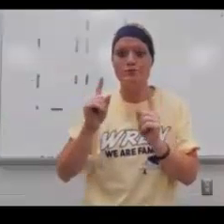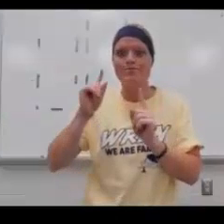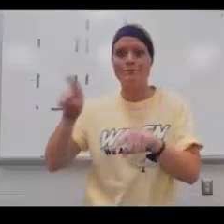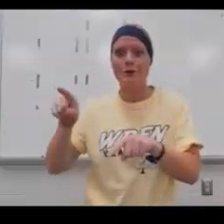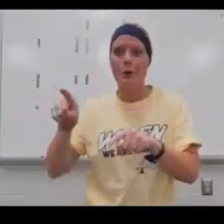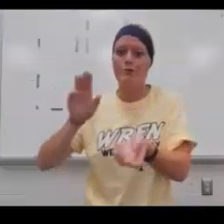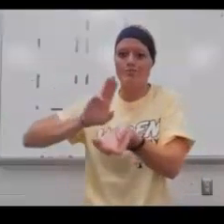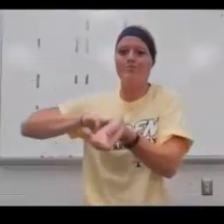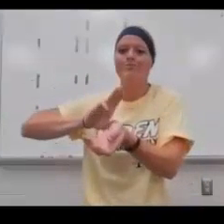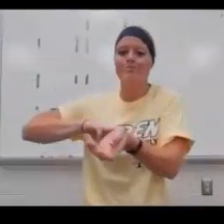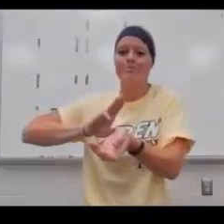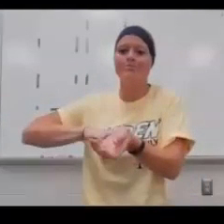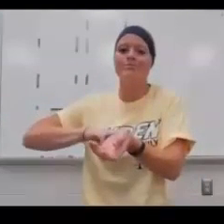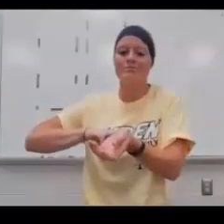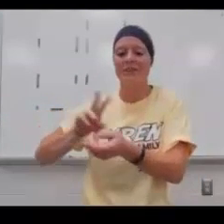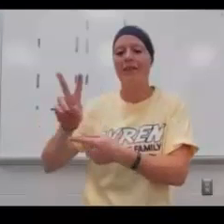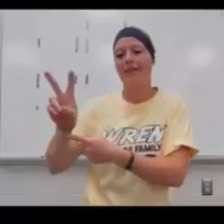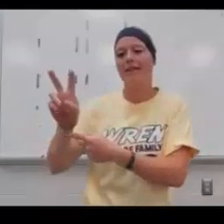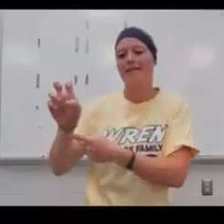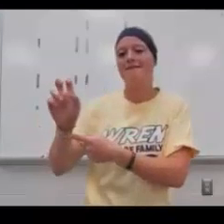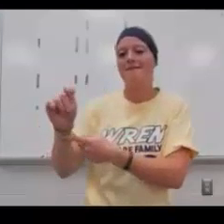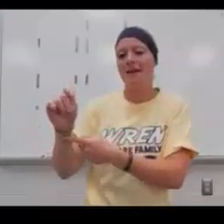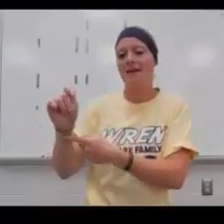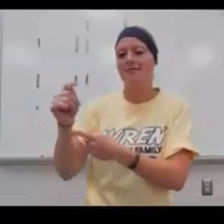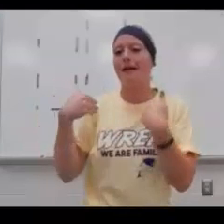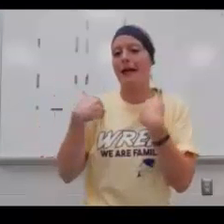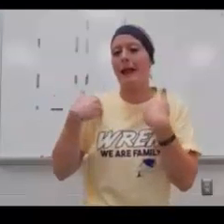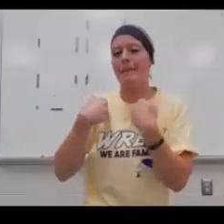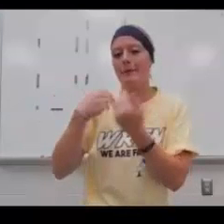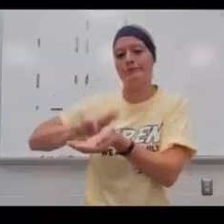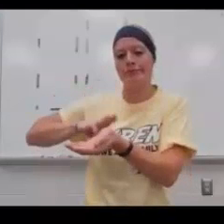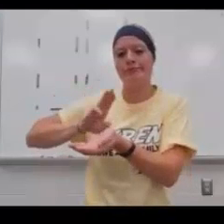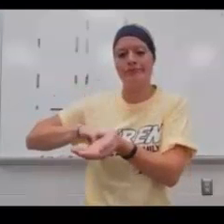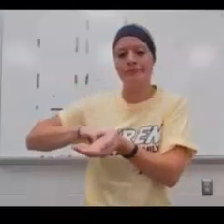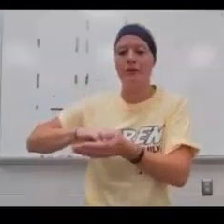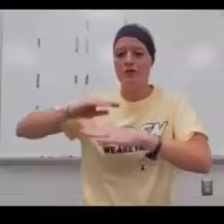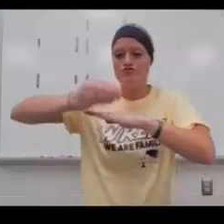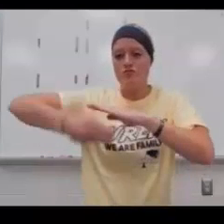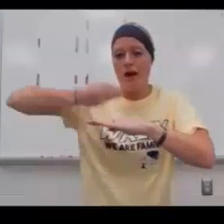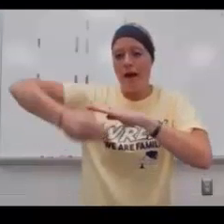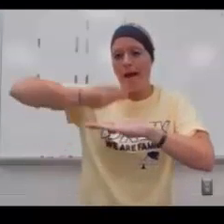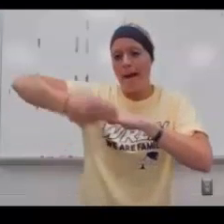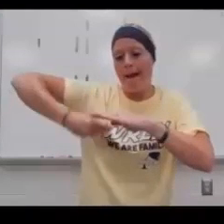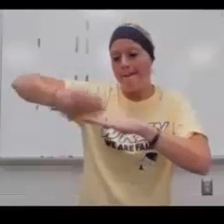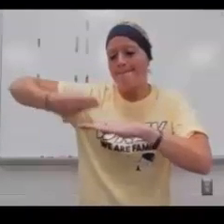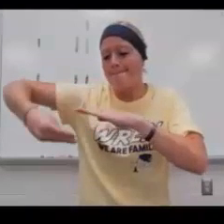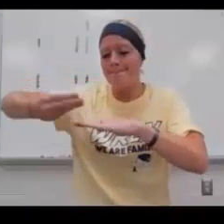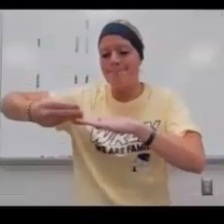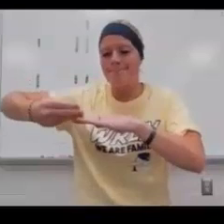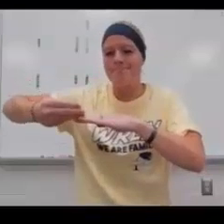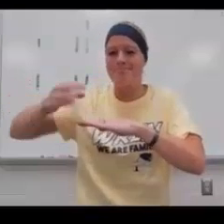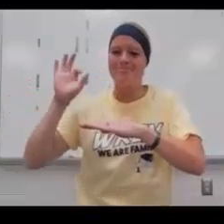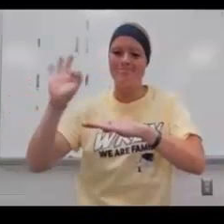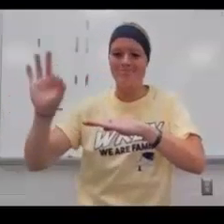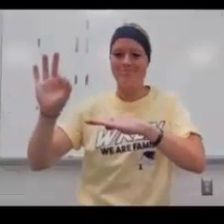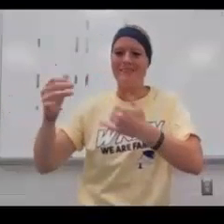dog. It got a cut. So what did they do? They went to the doctor, the vet. You know, the animal doctor, and